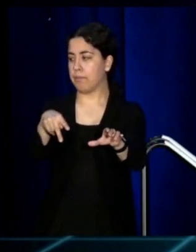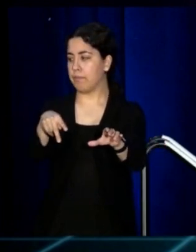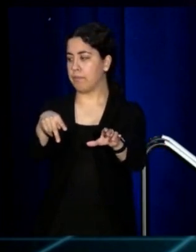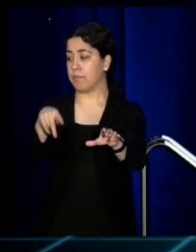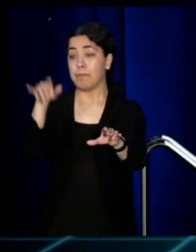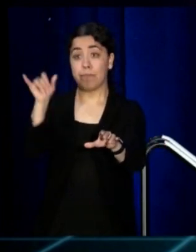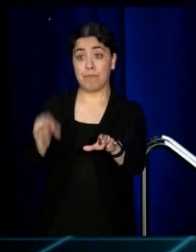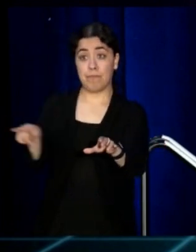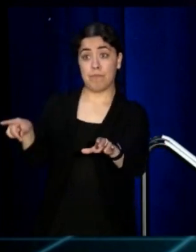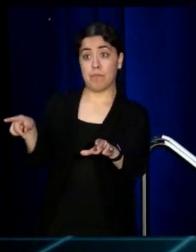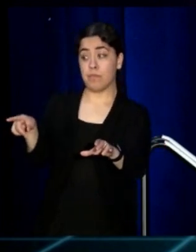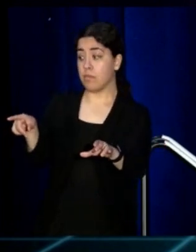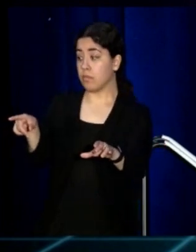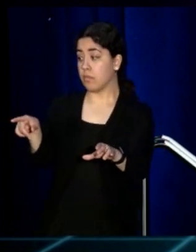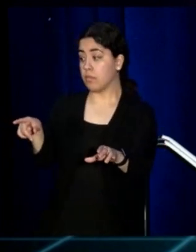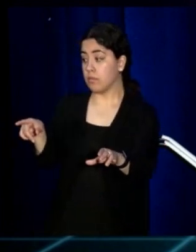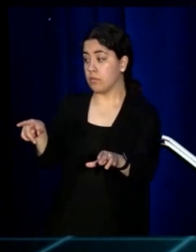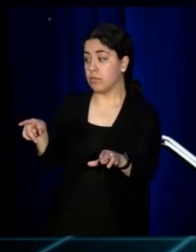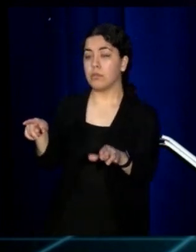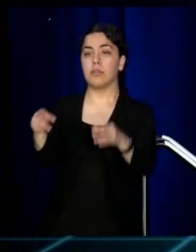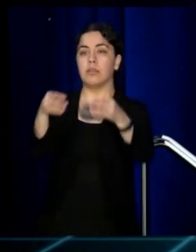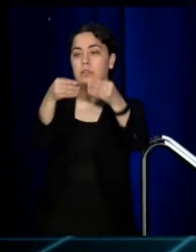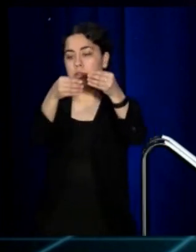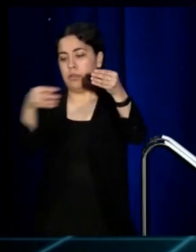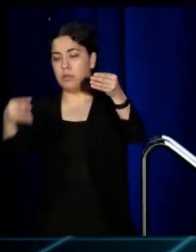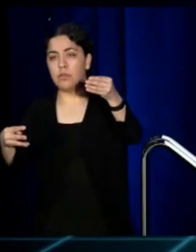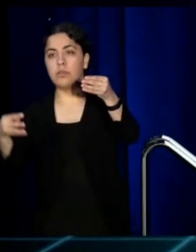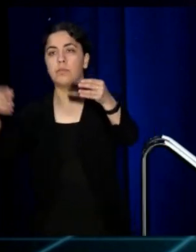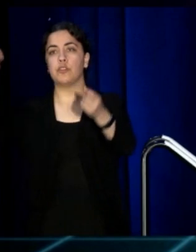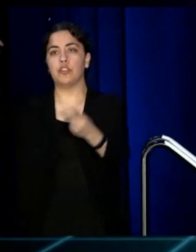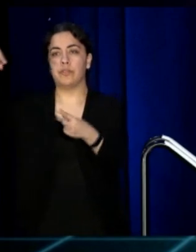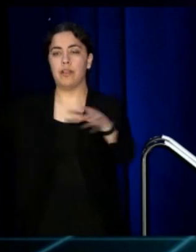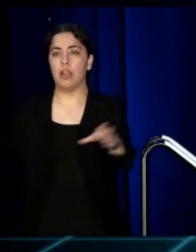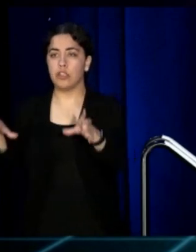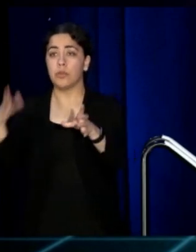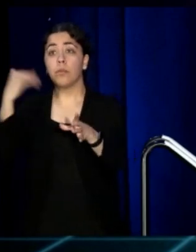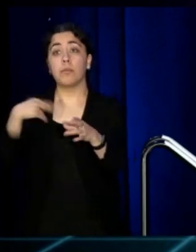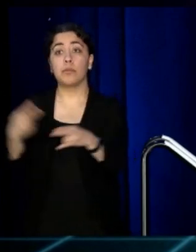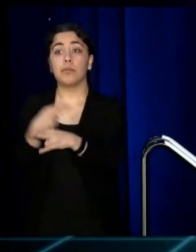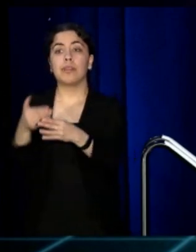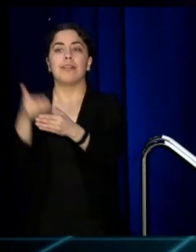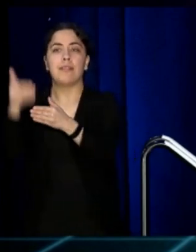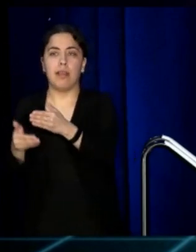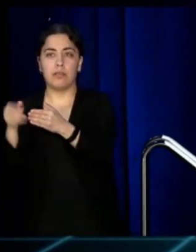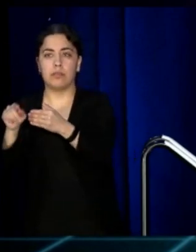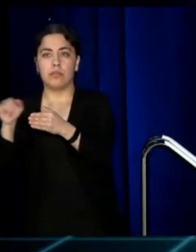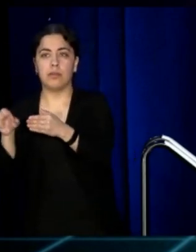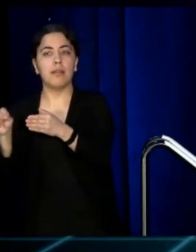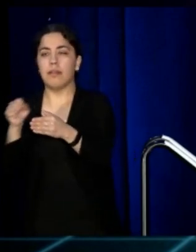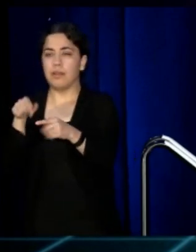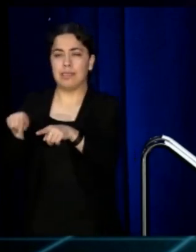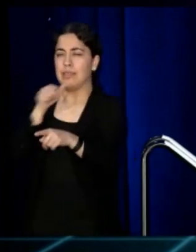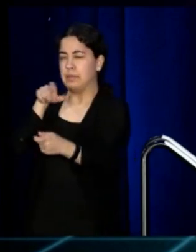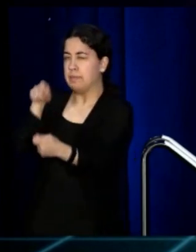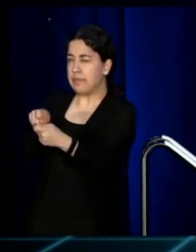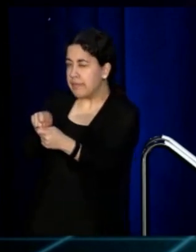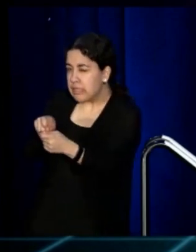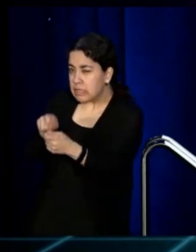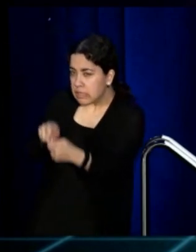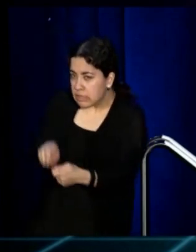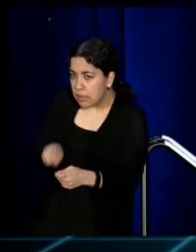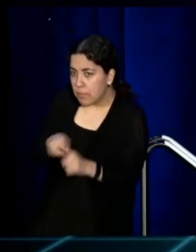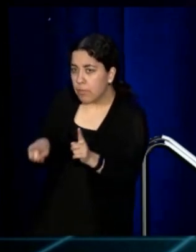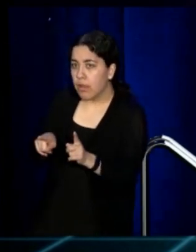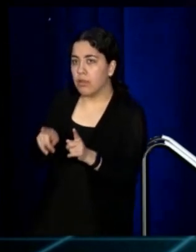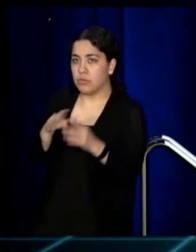so this can take in a server action because I'm using Next. Again, not really about the specifics here, but this is kind of where we've